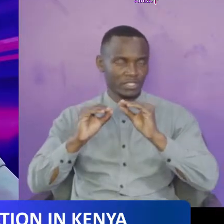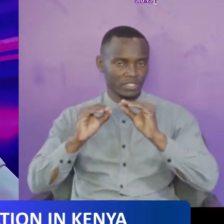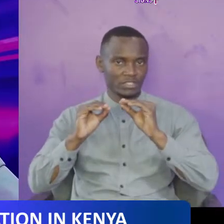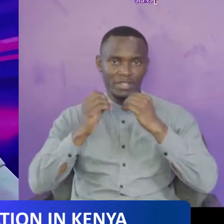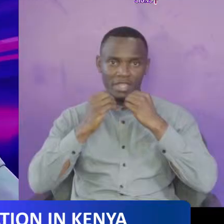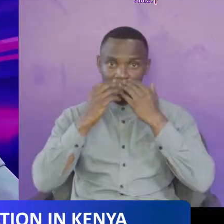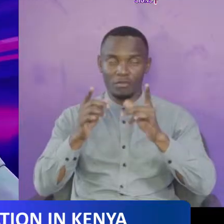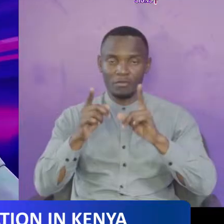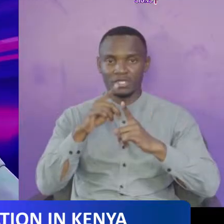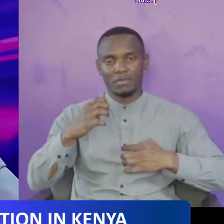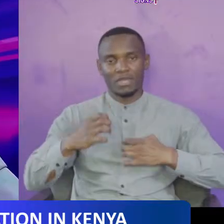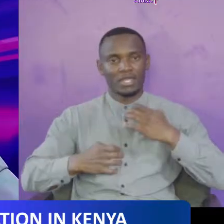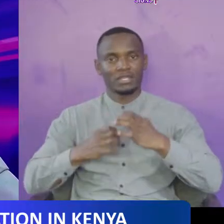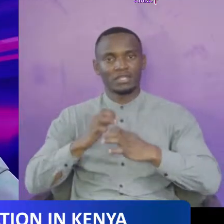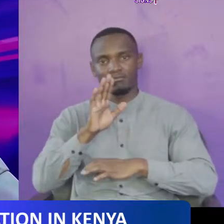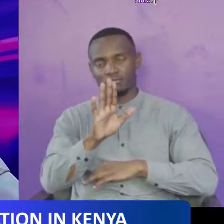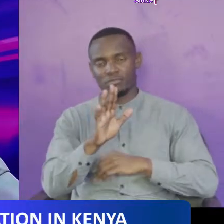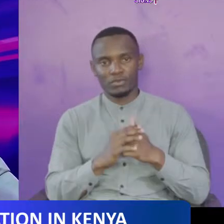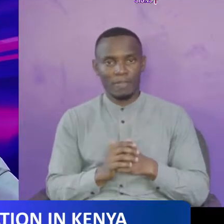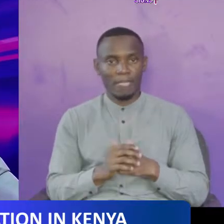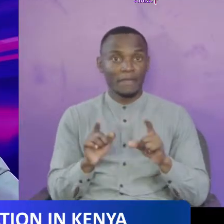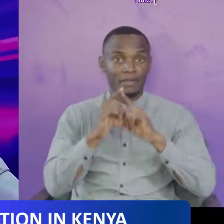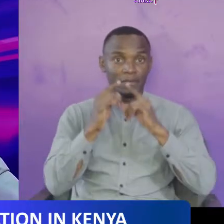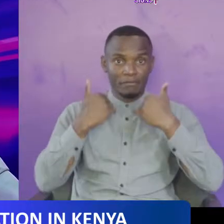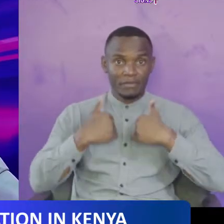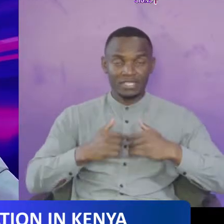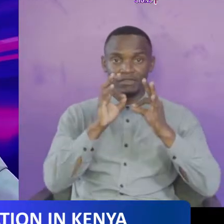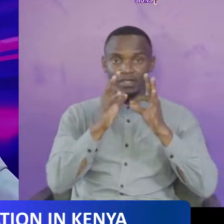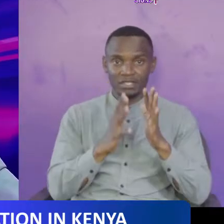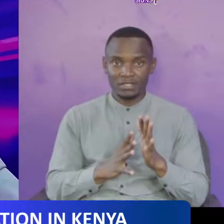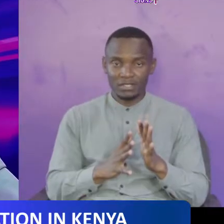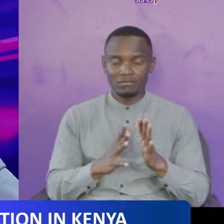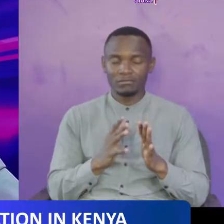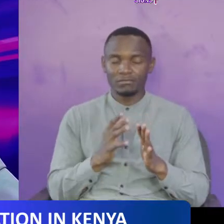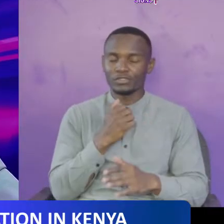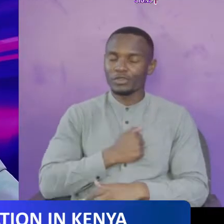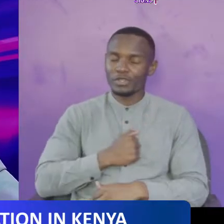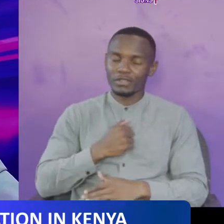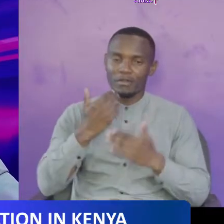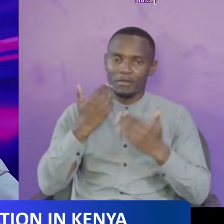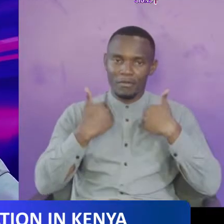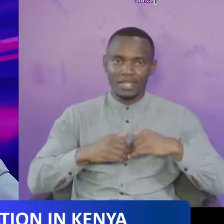My name is Alan Hubbard, sign language interpreter, Tobias Omondi. Good morning.